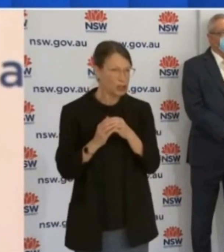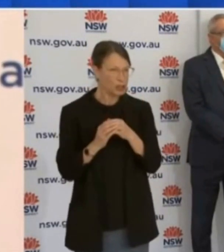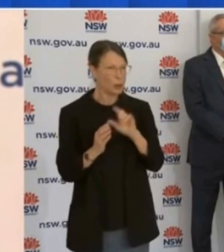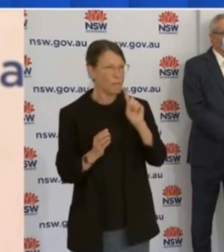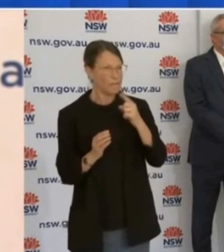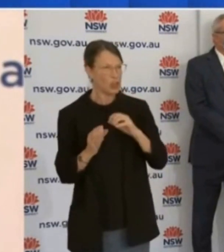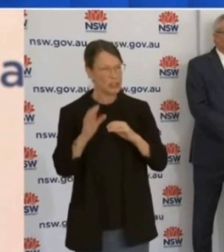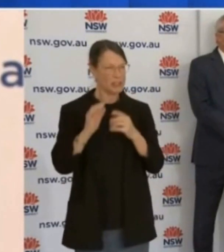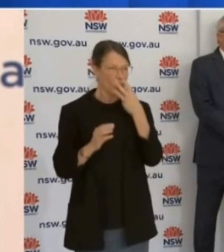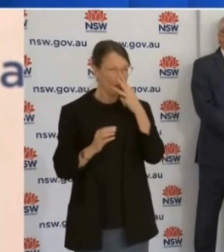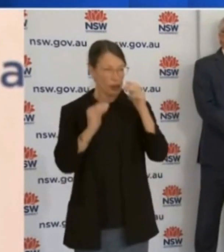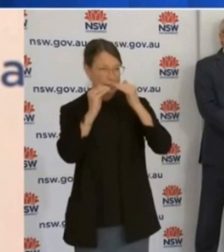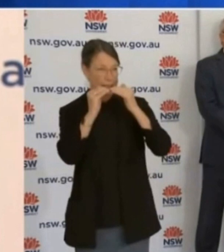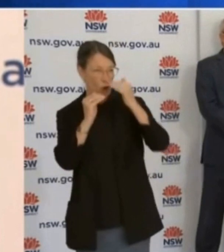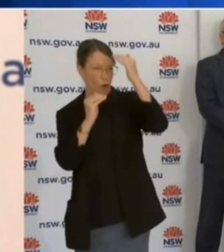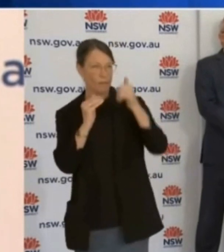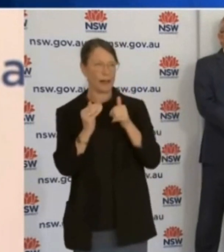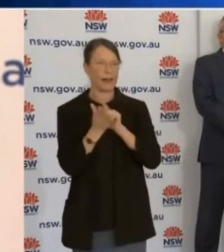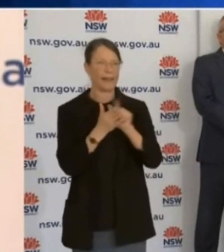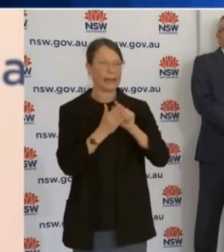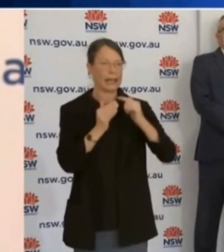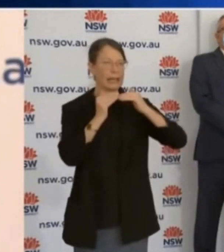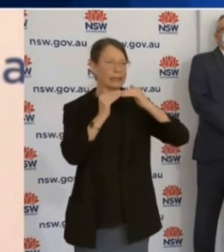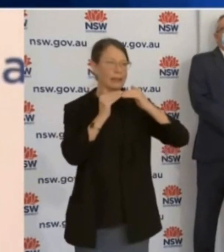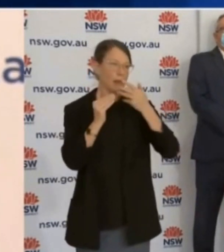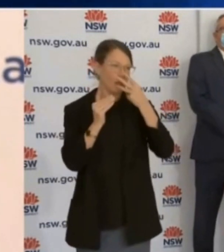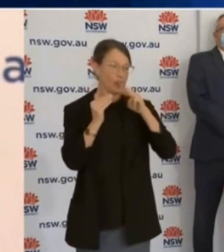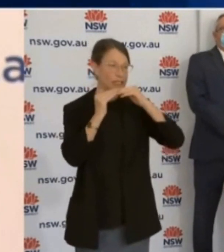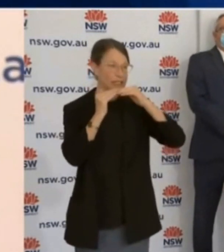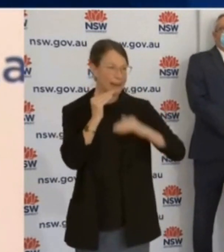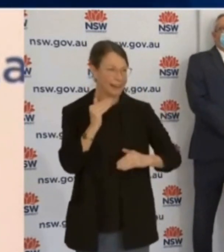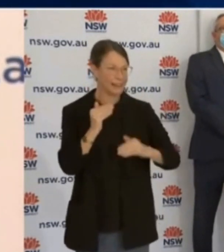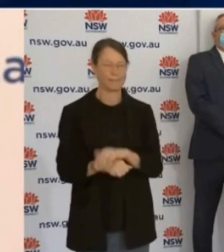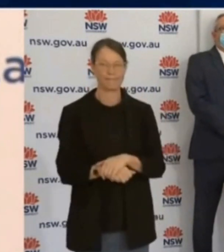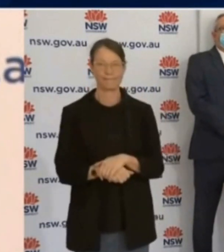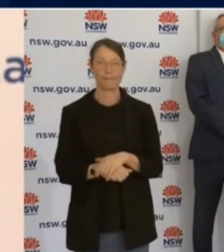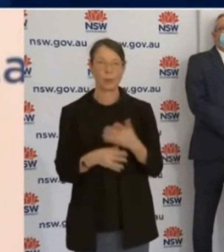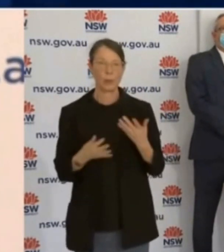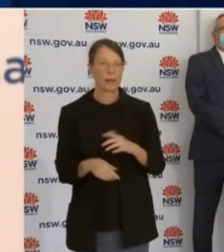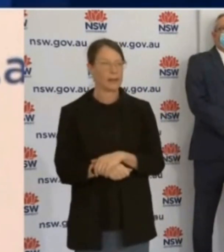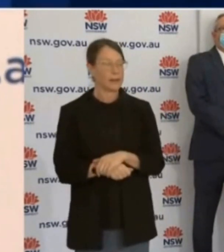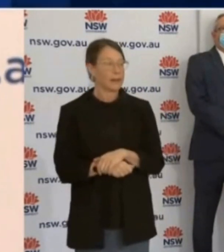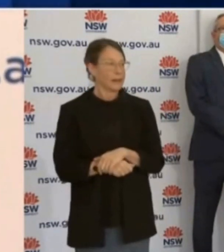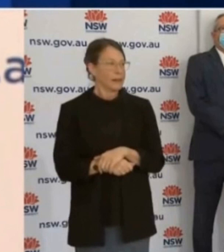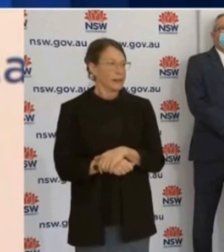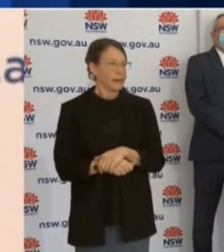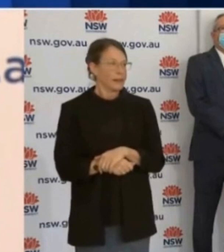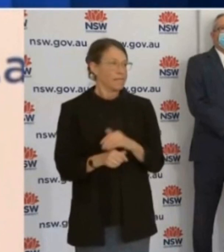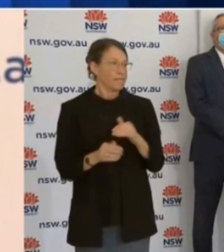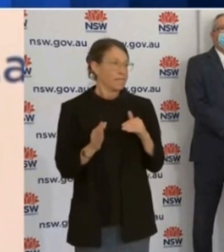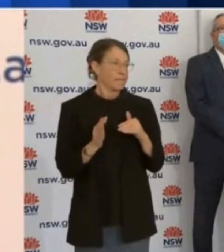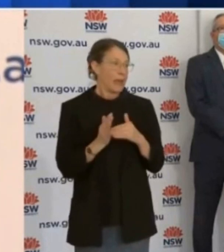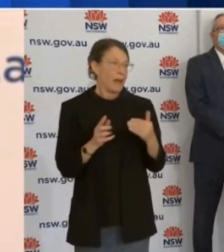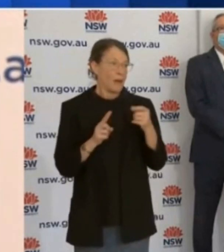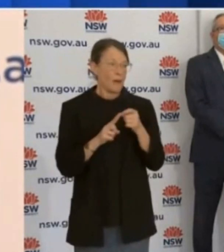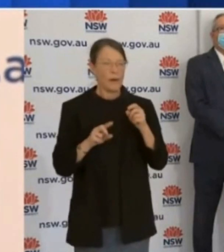the supplies of the vaccine, and clearly 16 to 18-year-olds, those sitting for the HSC, aren't able to take any other vaccine at